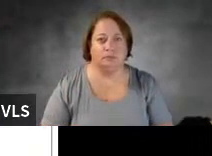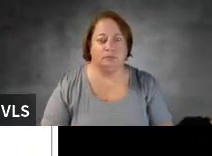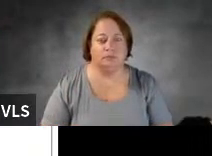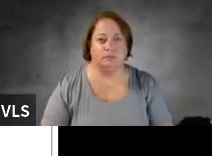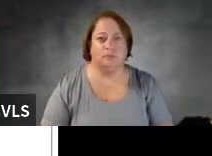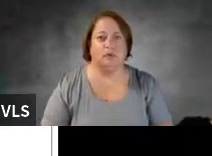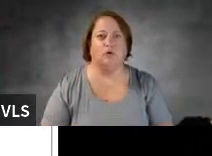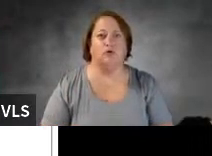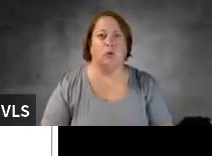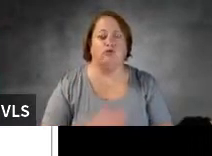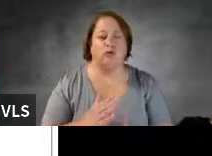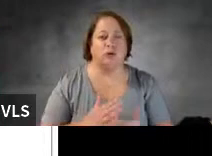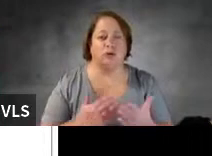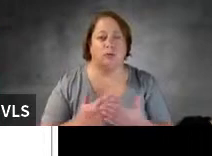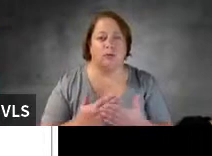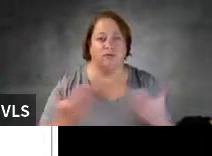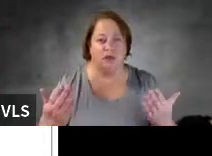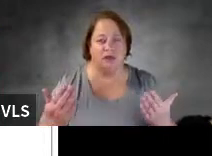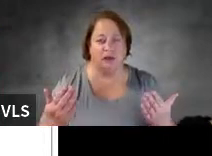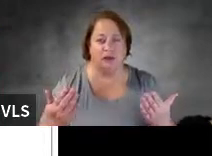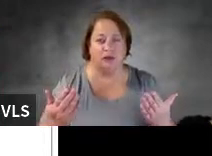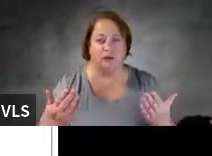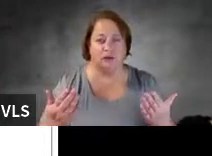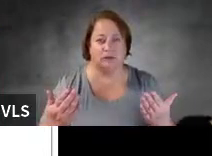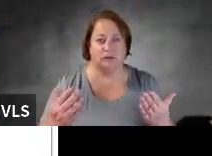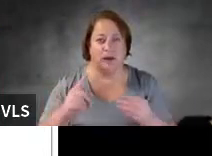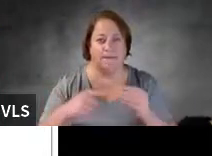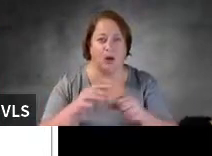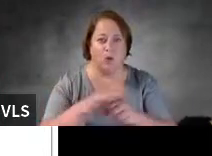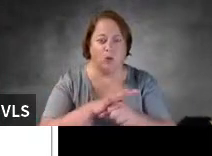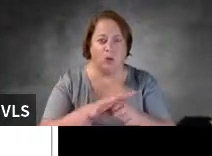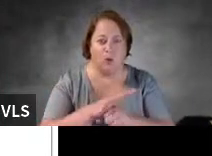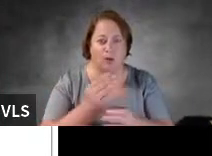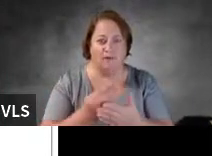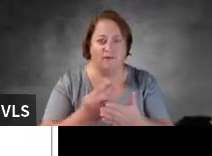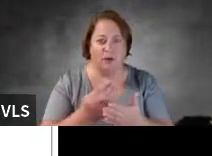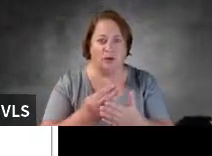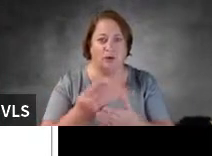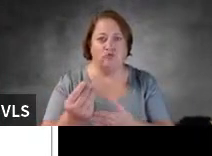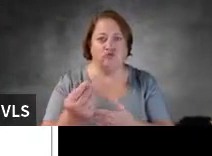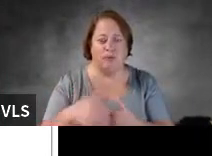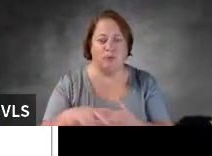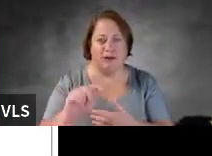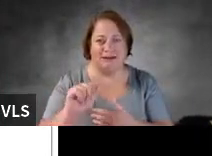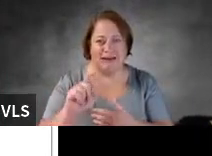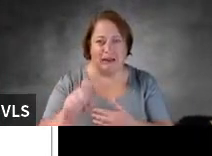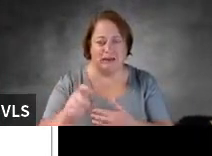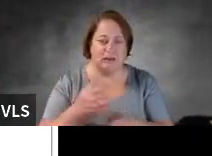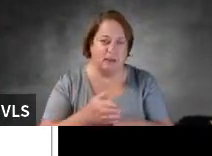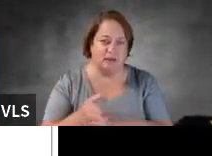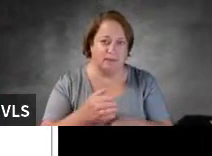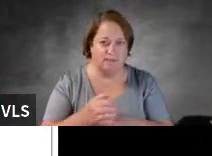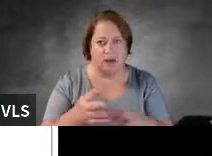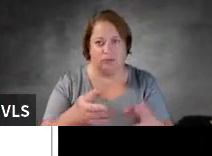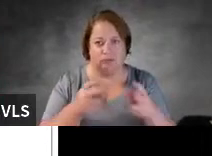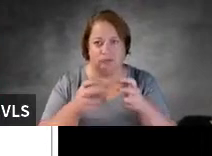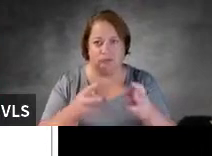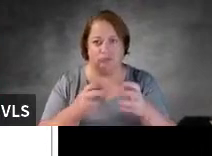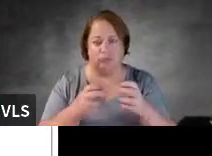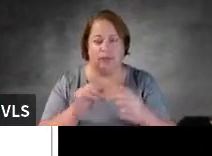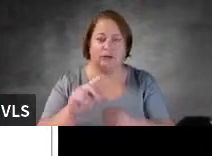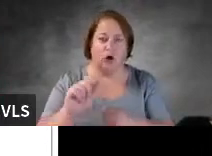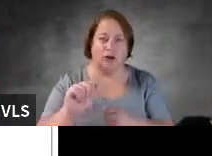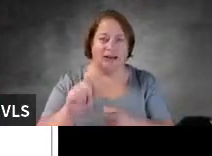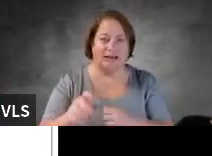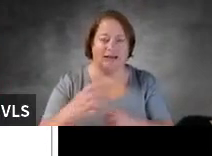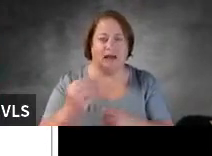So just some of the things about local funds. Property taxes are the main source of our local funds. That's our taxes,